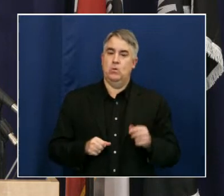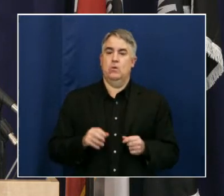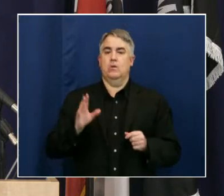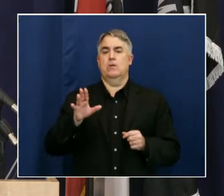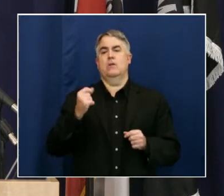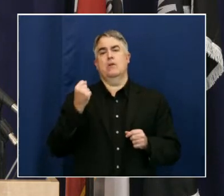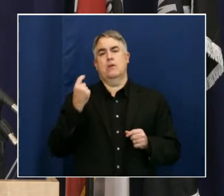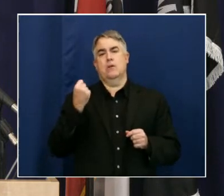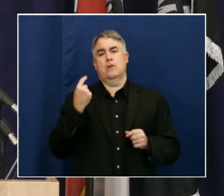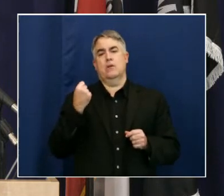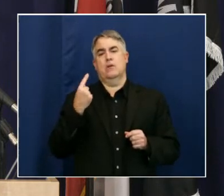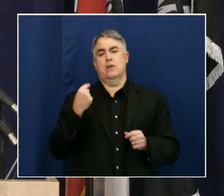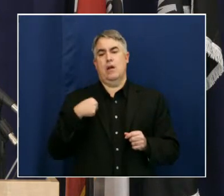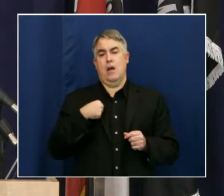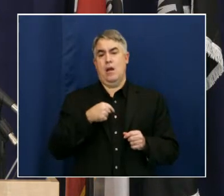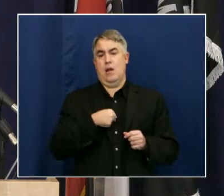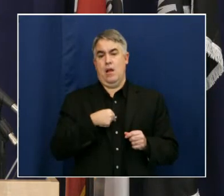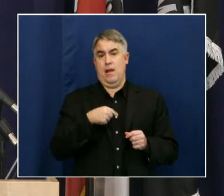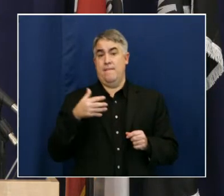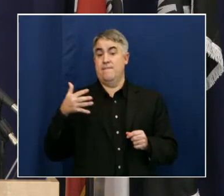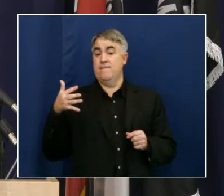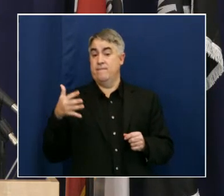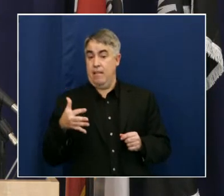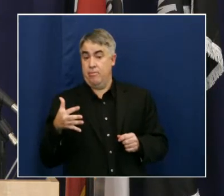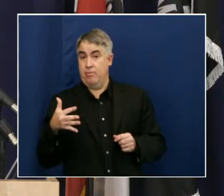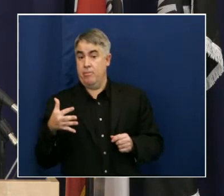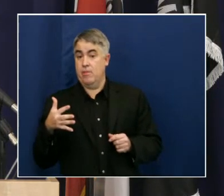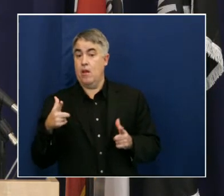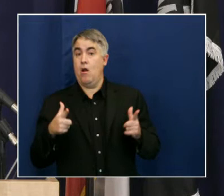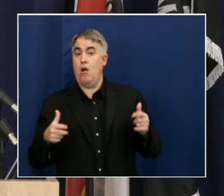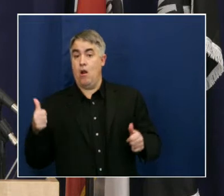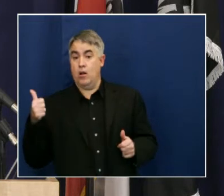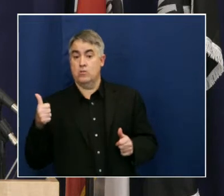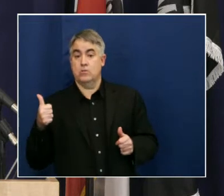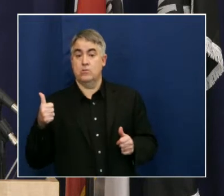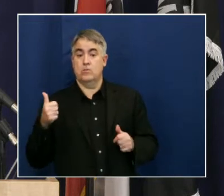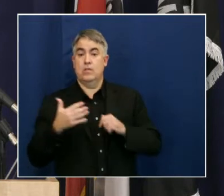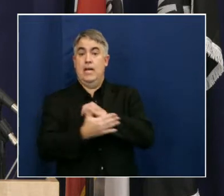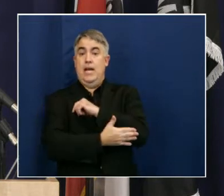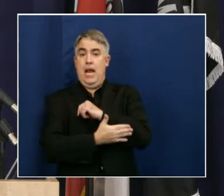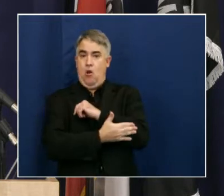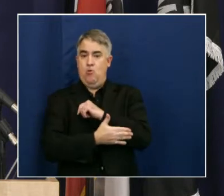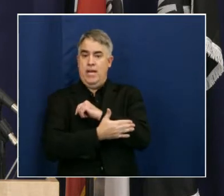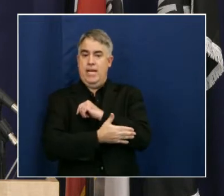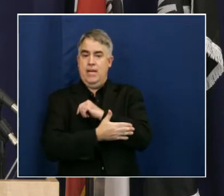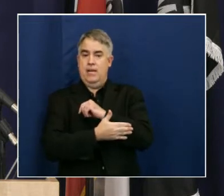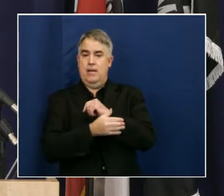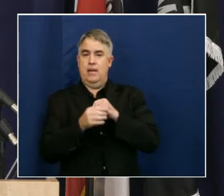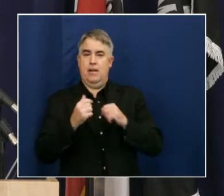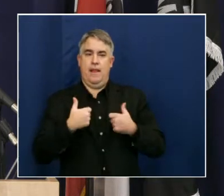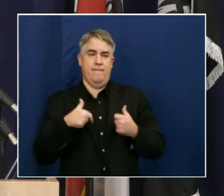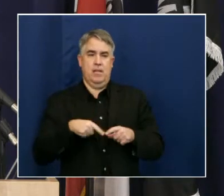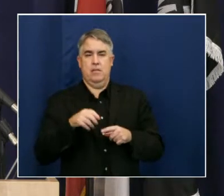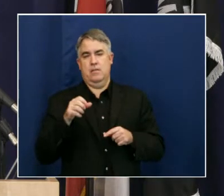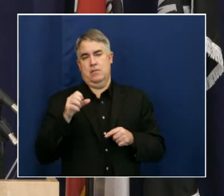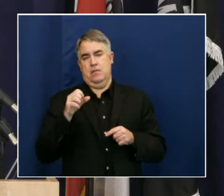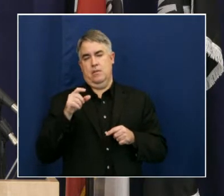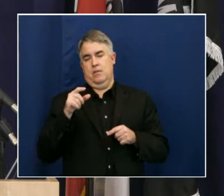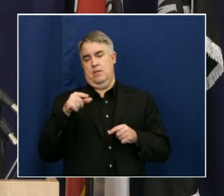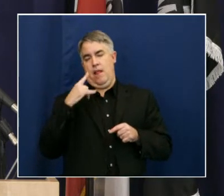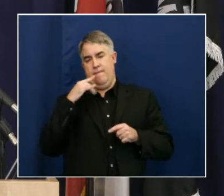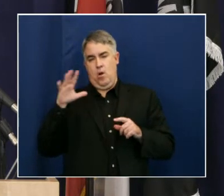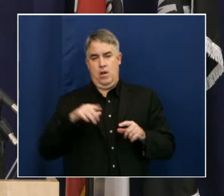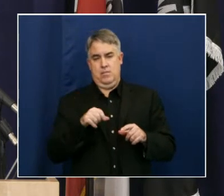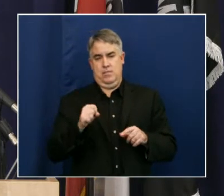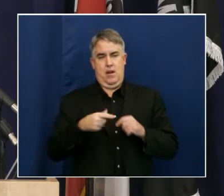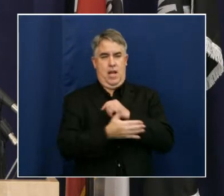fifth largest county by population, that we would be, you know, somewhere in that top ranking as well. I think it's important to take into